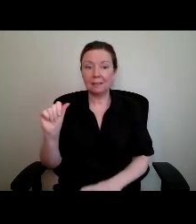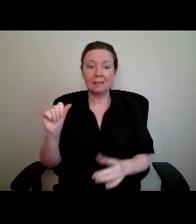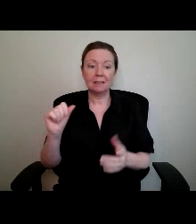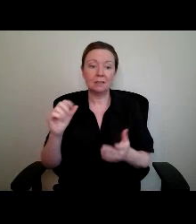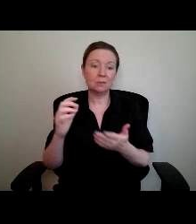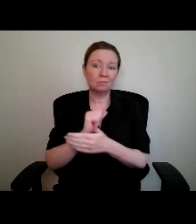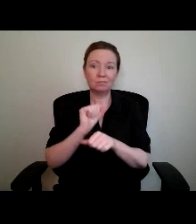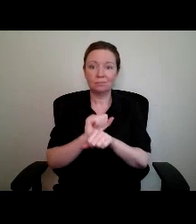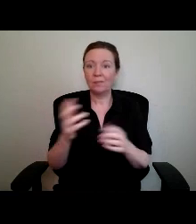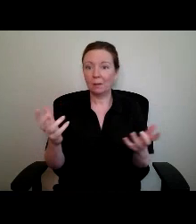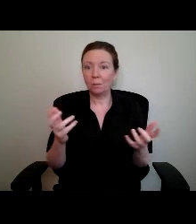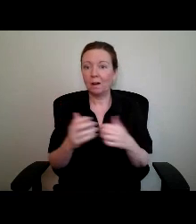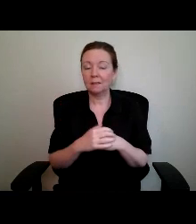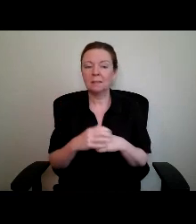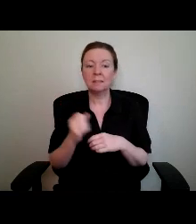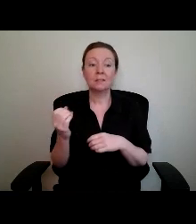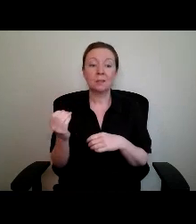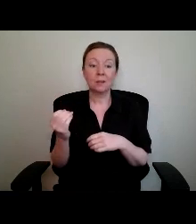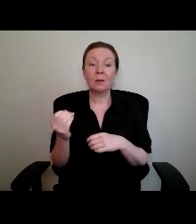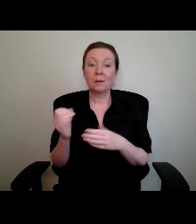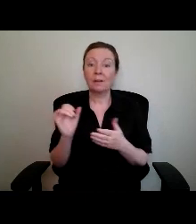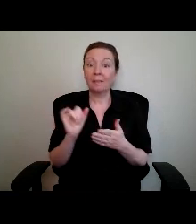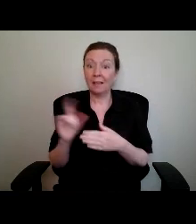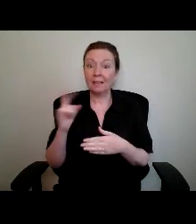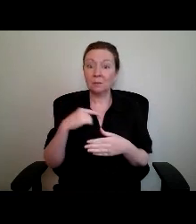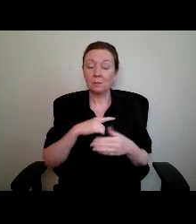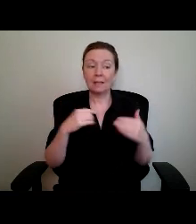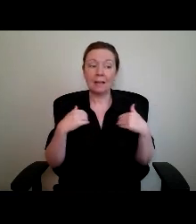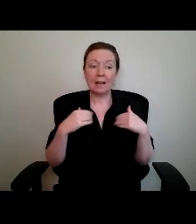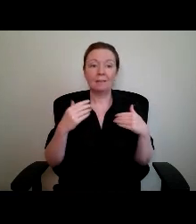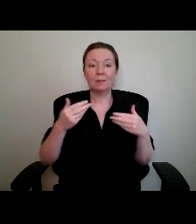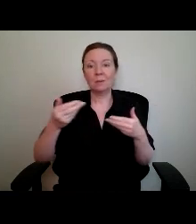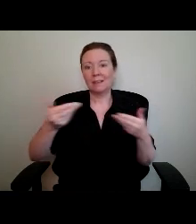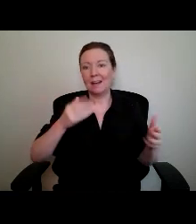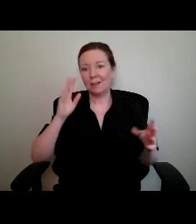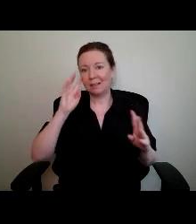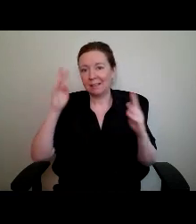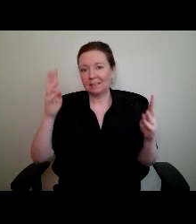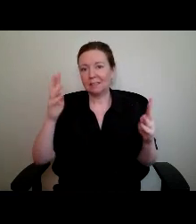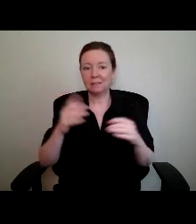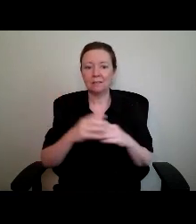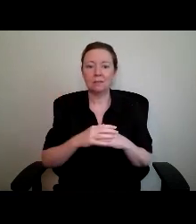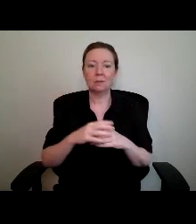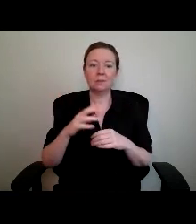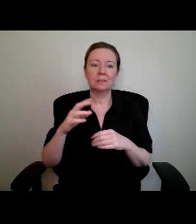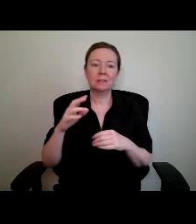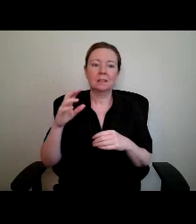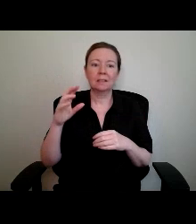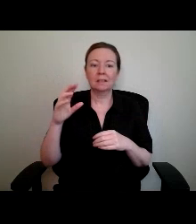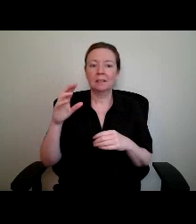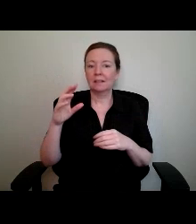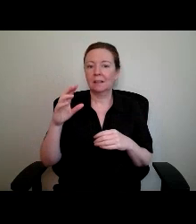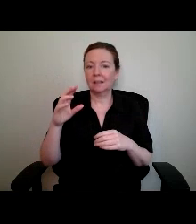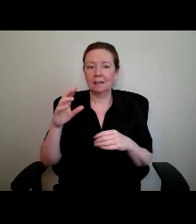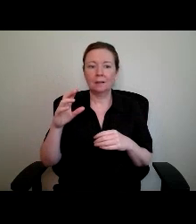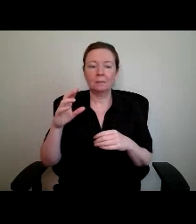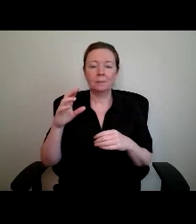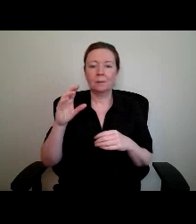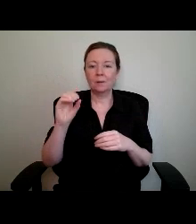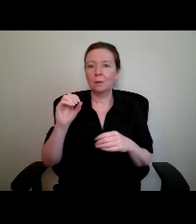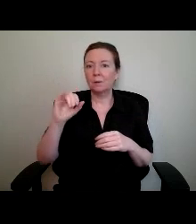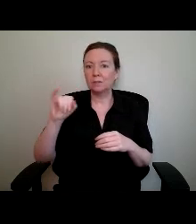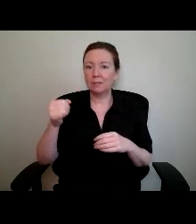they want. And so that's where we have those hiring initiatives, those WOTC credits, those OJT wage reimbursement.